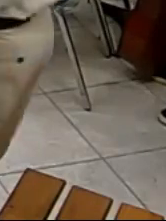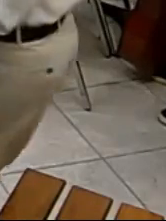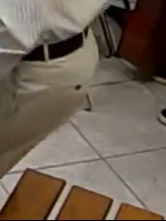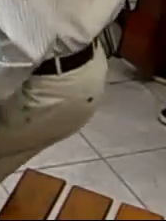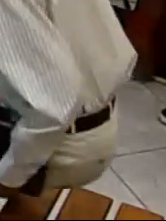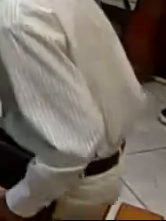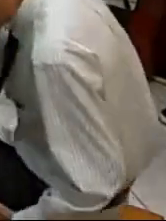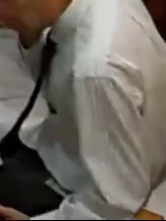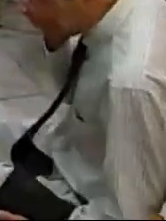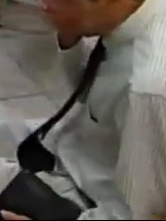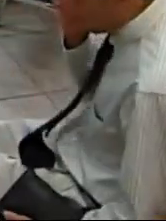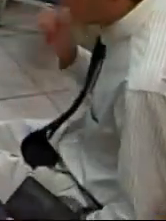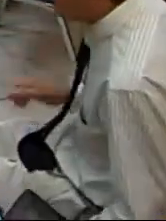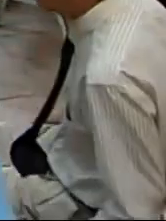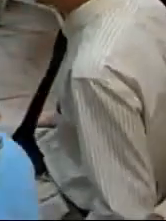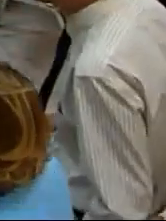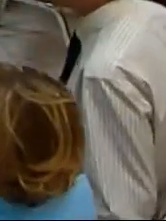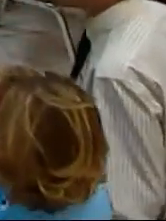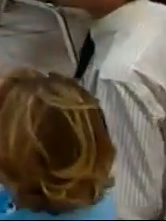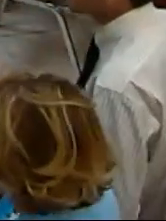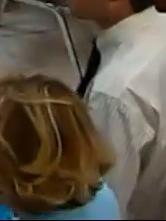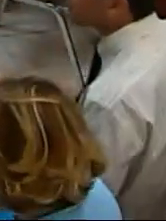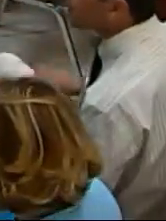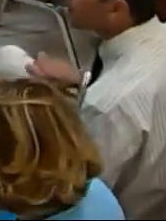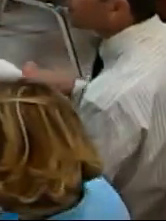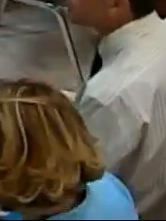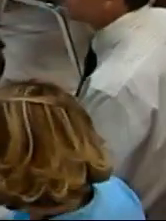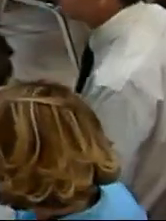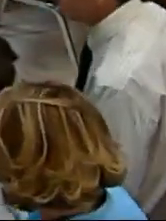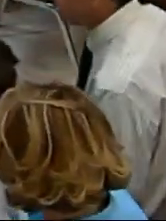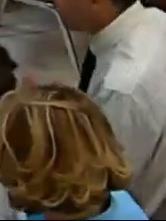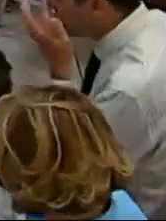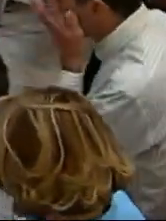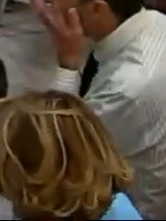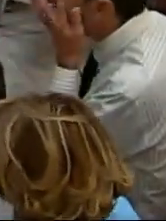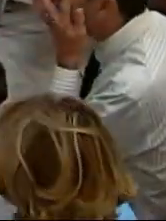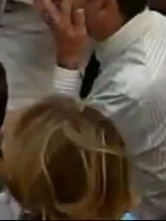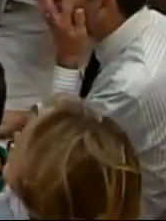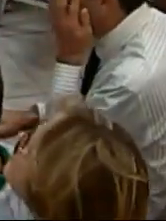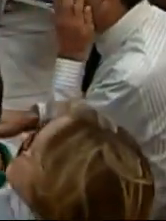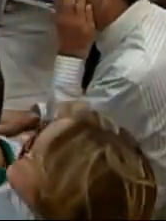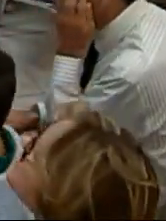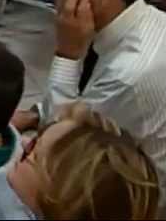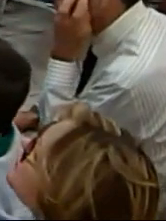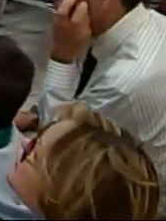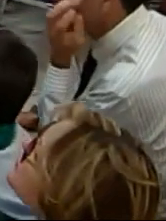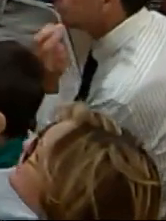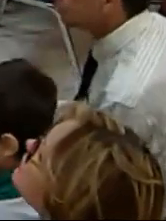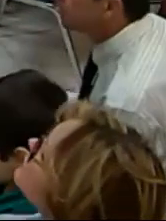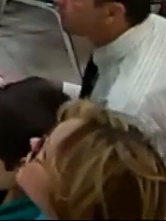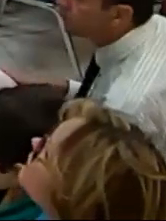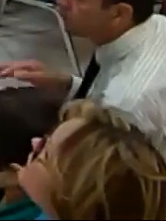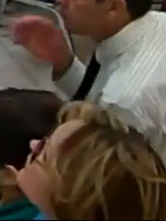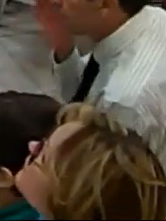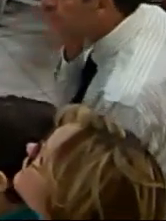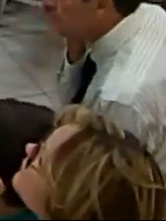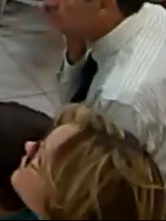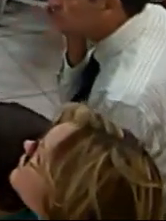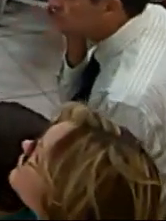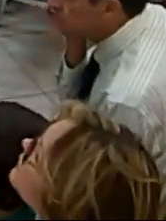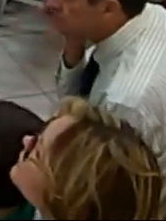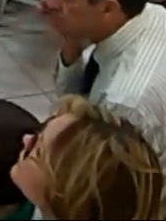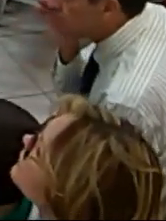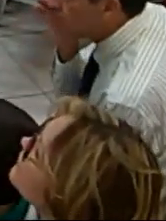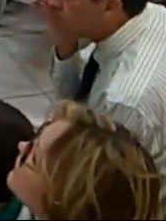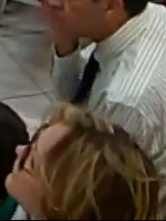It was interesting that before the prophetic word, the God had given a gift